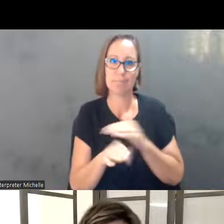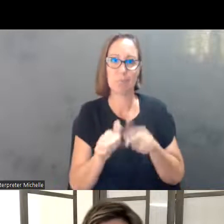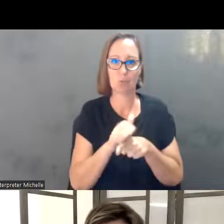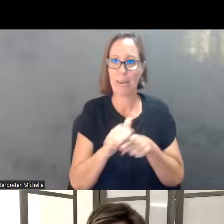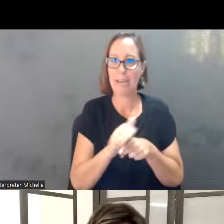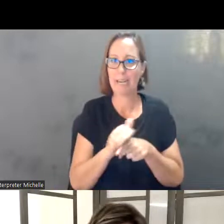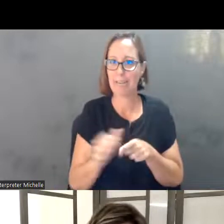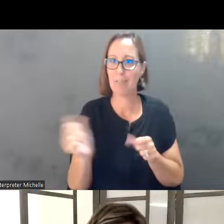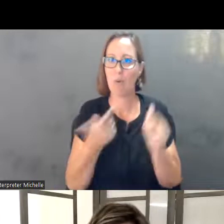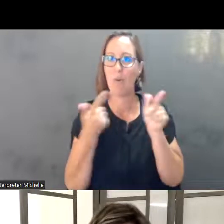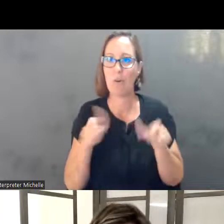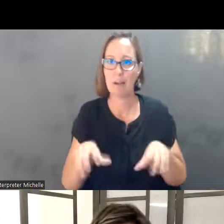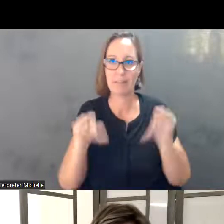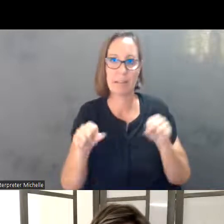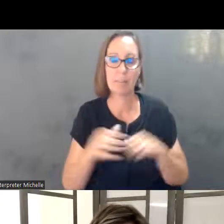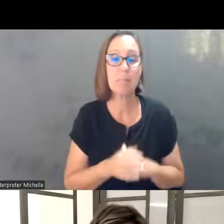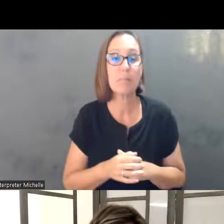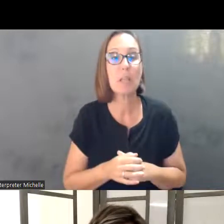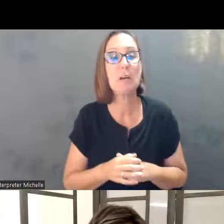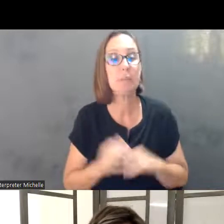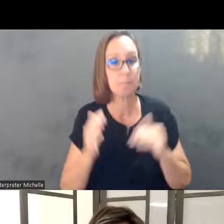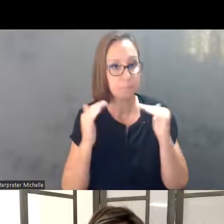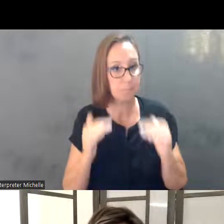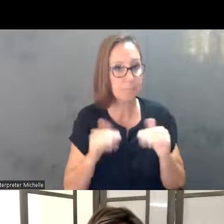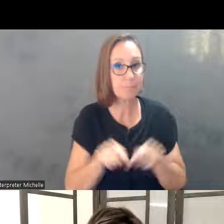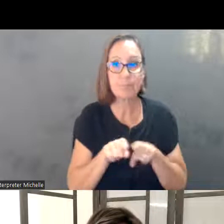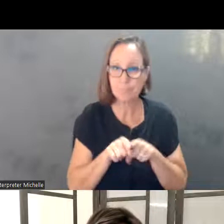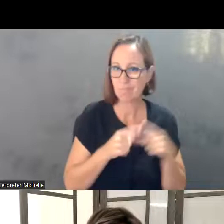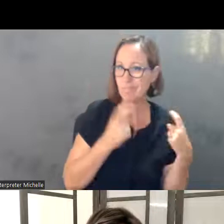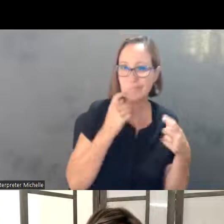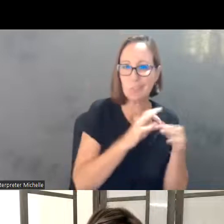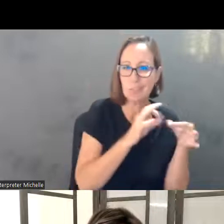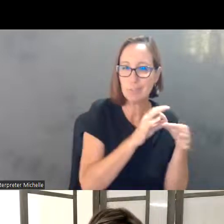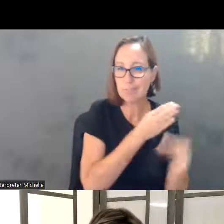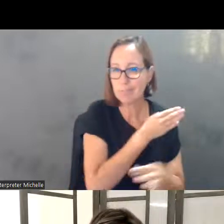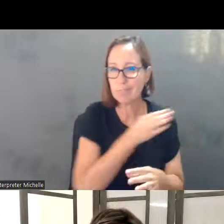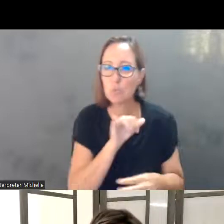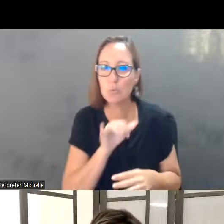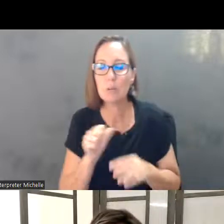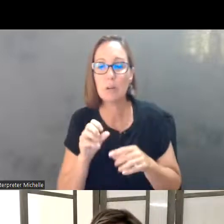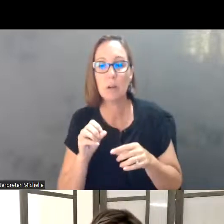the integrate, which Renita already talked about a little bit, making sure that there's